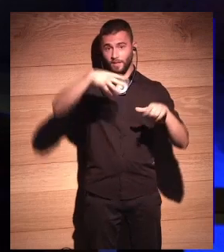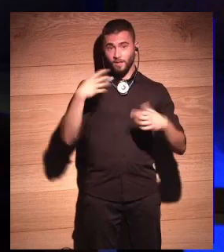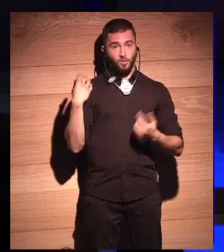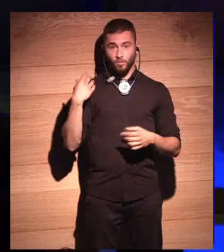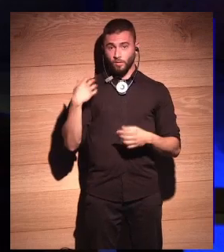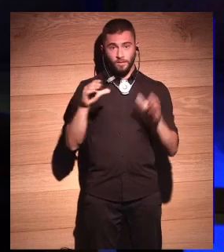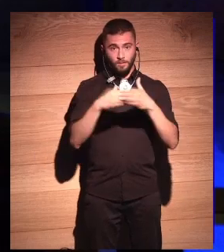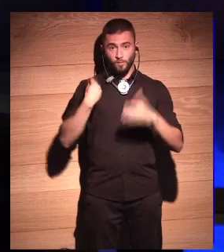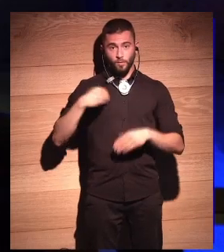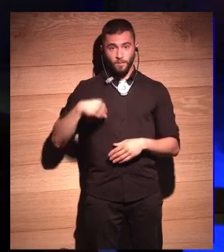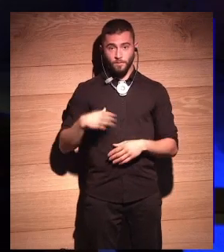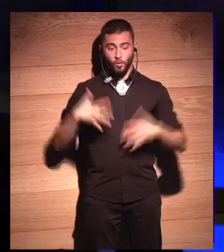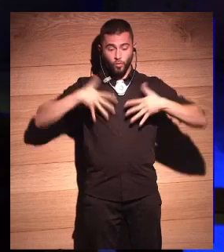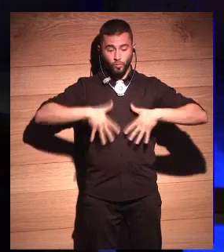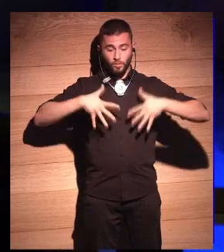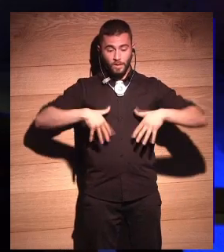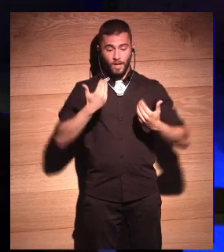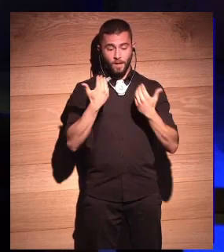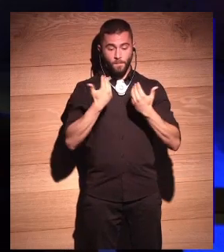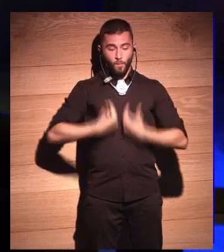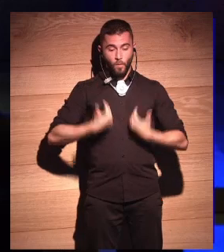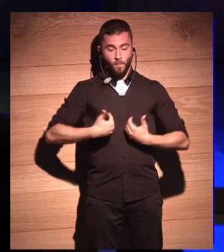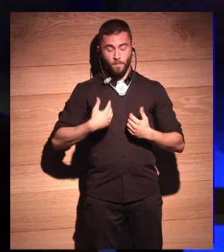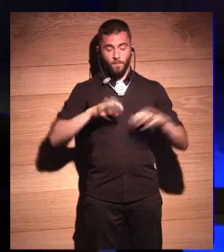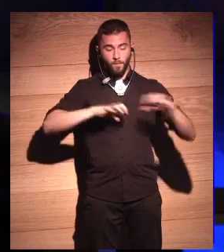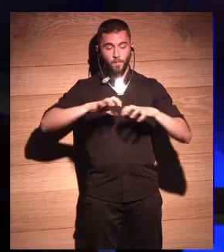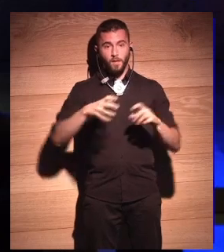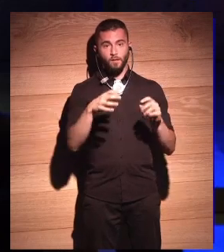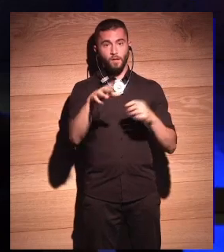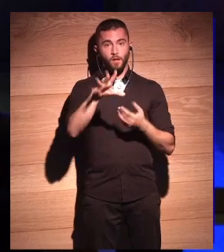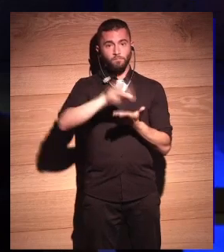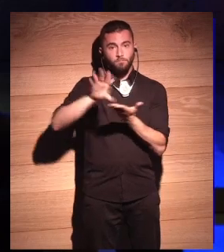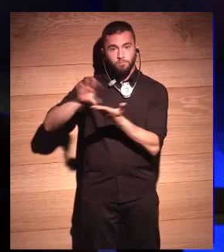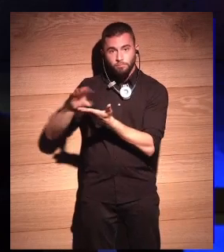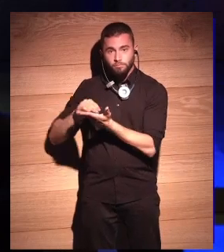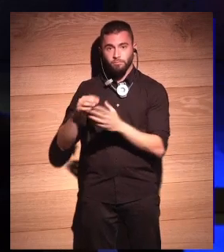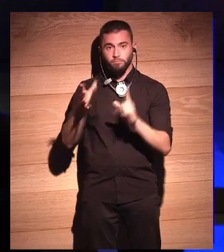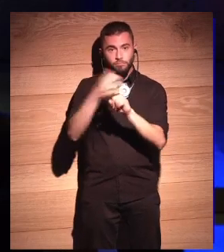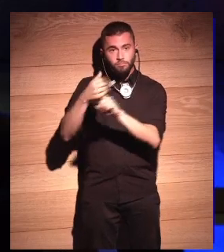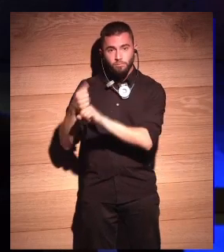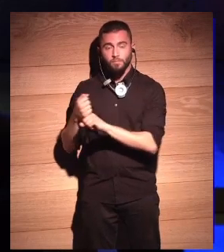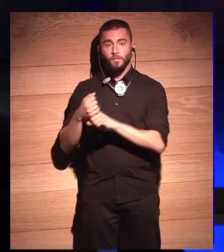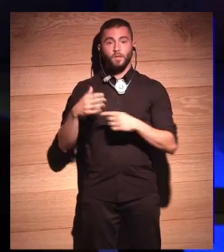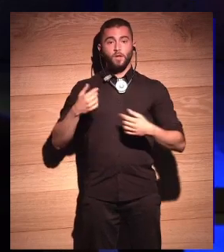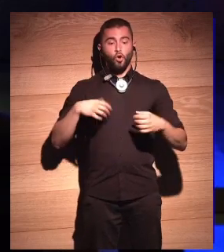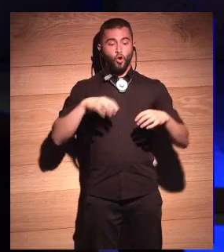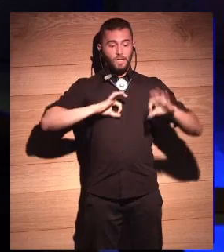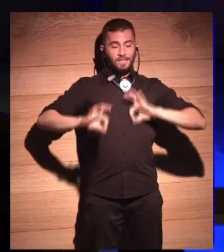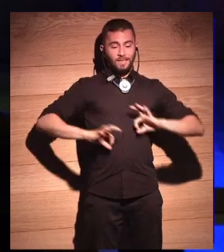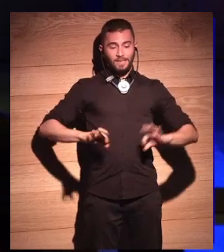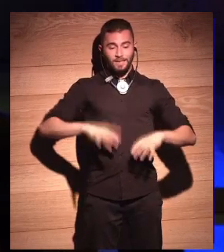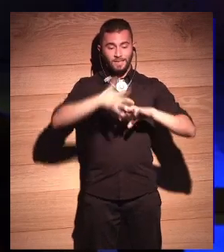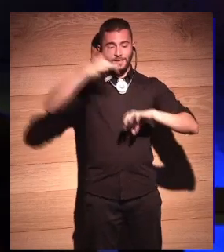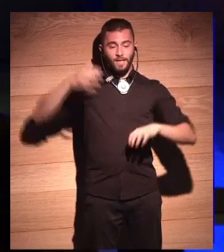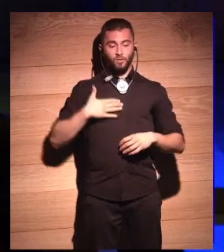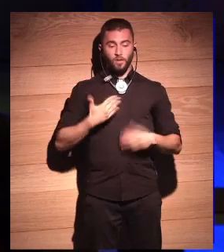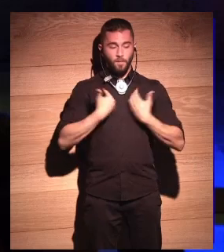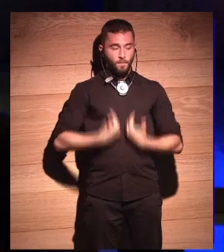with 15 sensors all over my body to give me presence in this VR space. And what I'm going to start